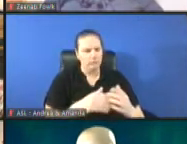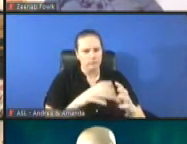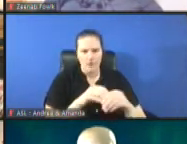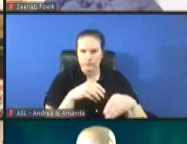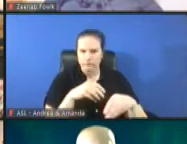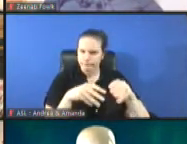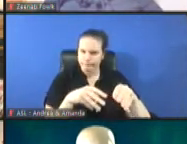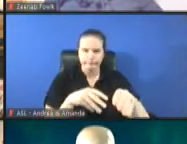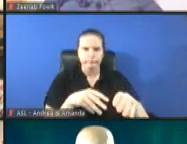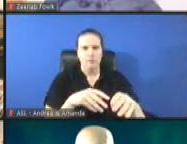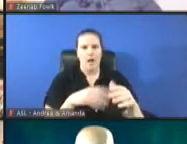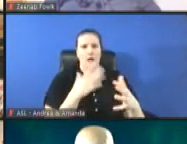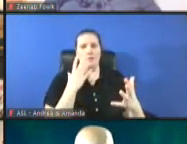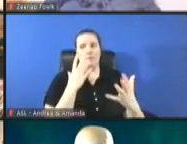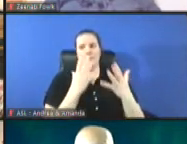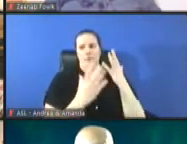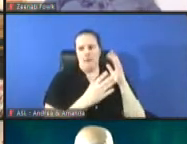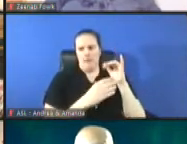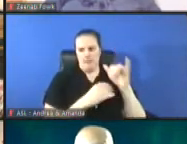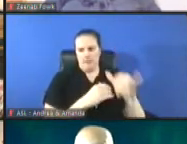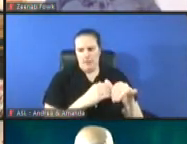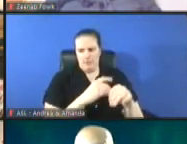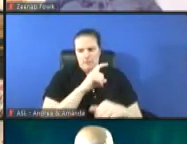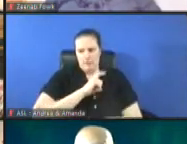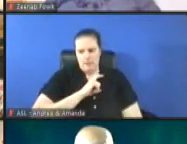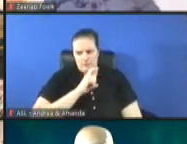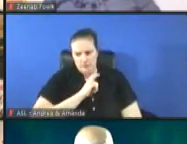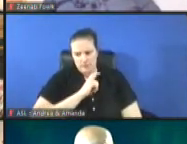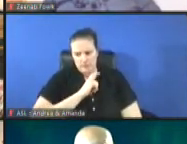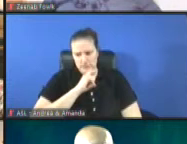embarrassed that the police